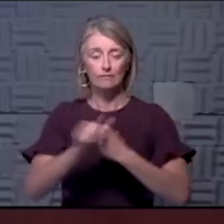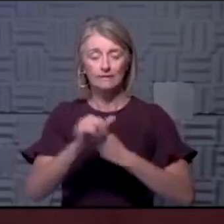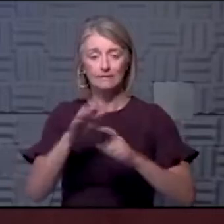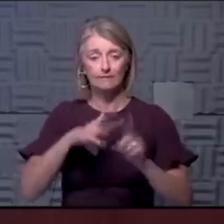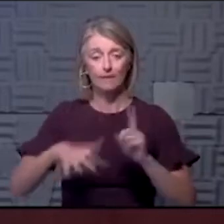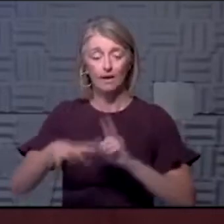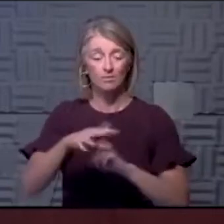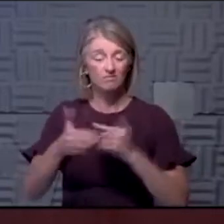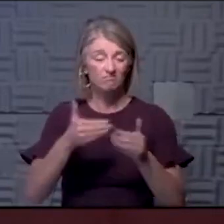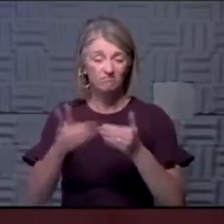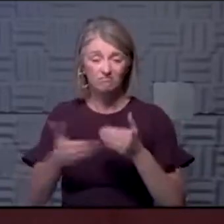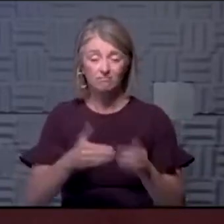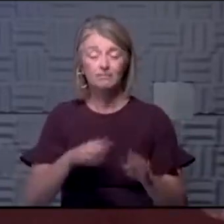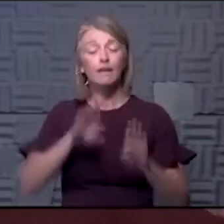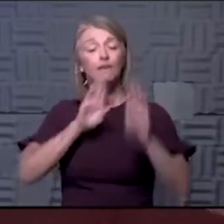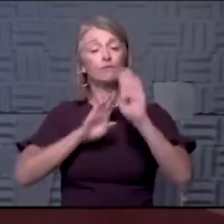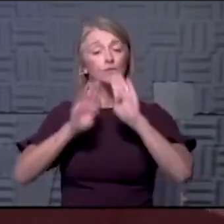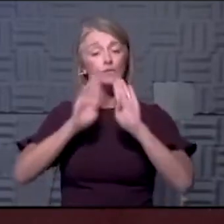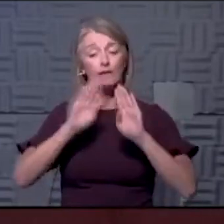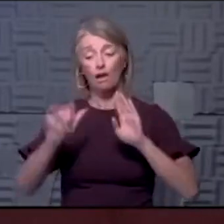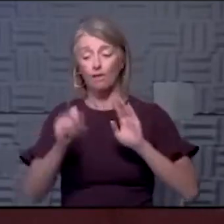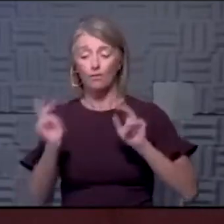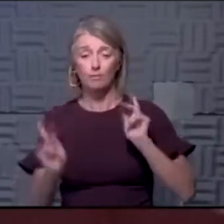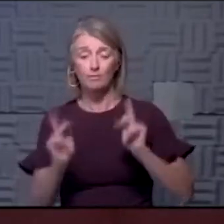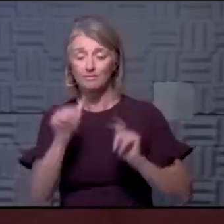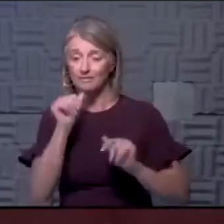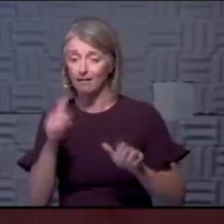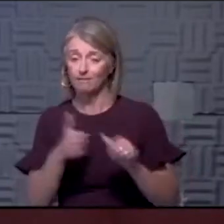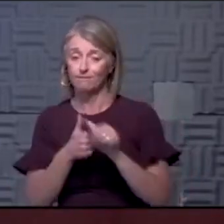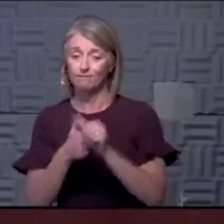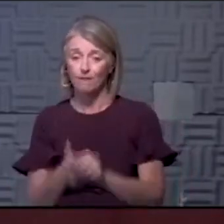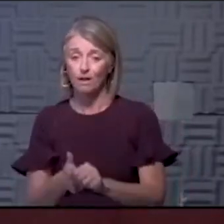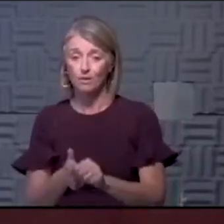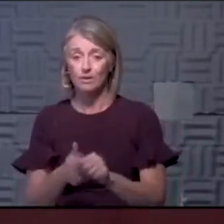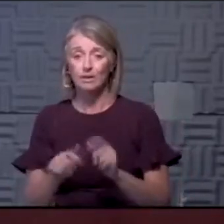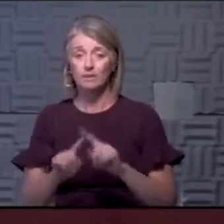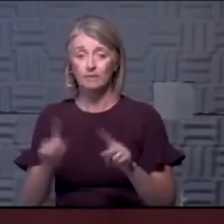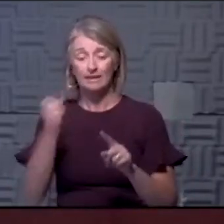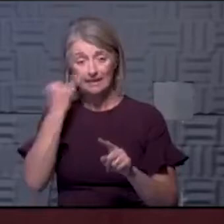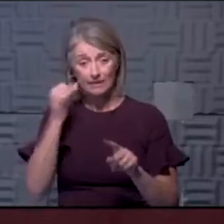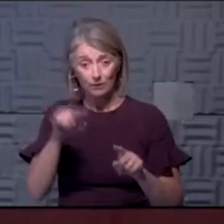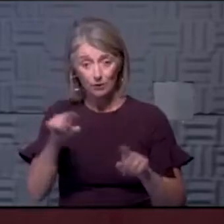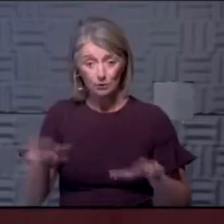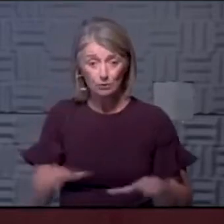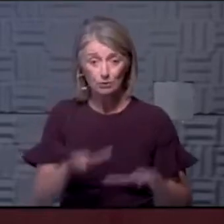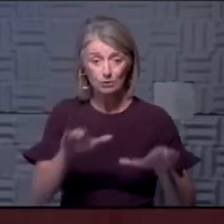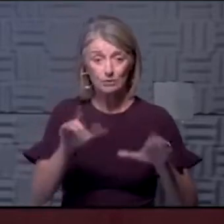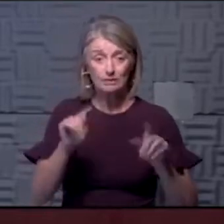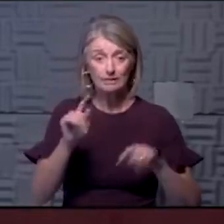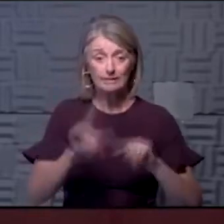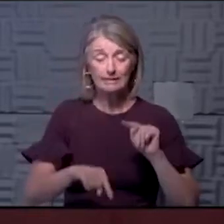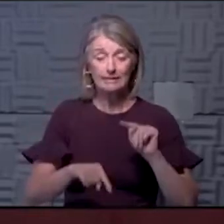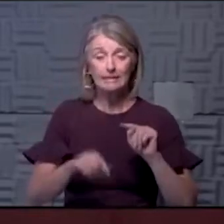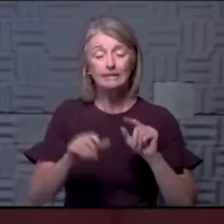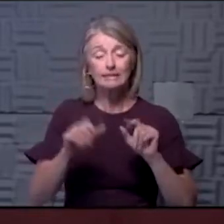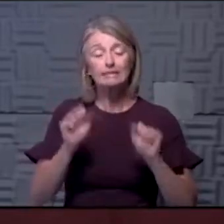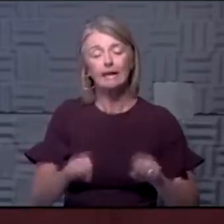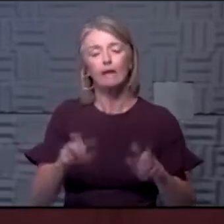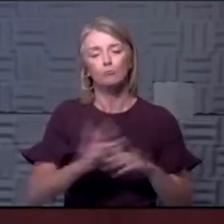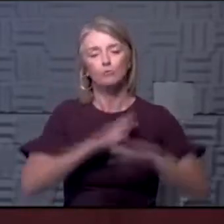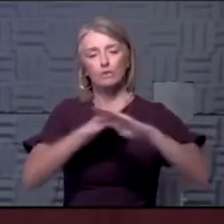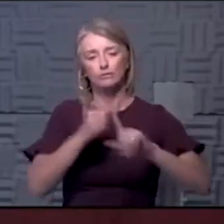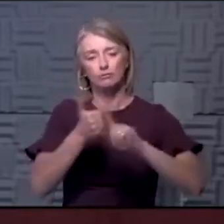So while it's frustrating to have other people not doing what they need to do, if you're doing what you need to do, you really can at least protect